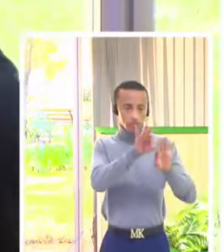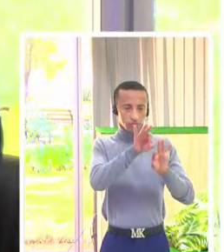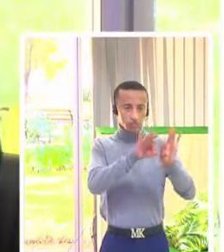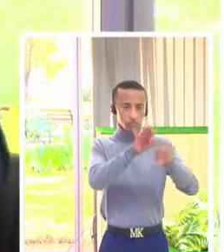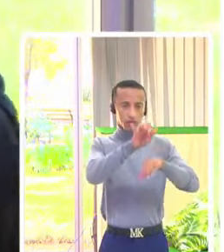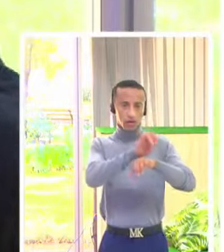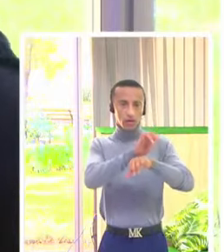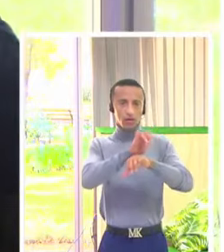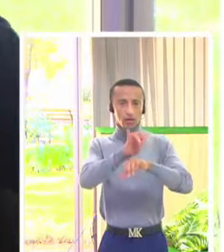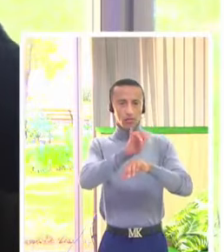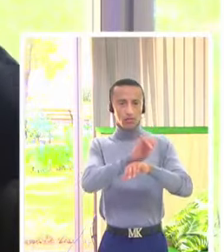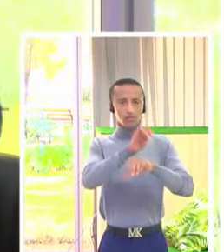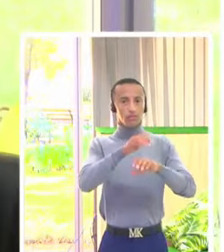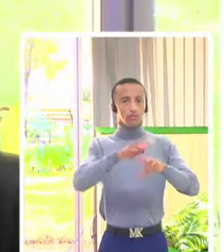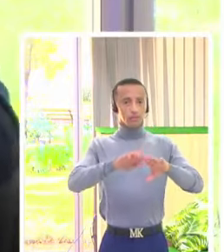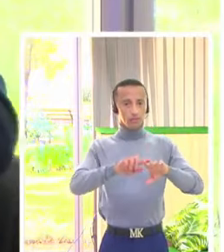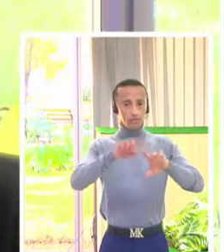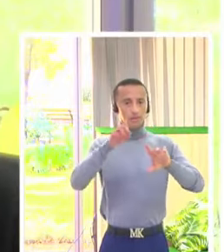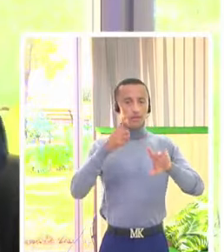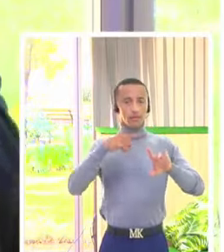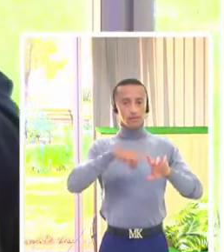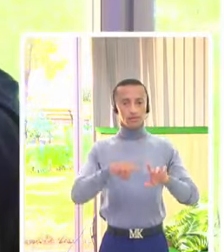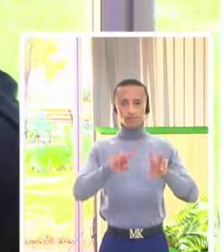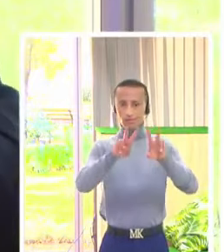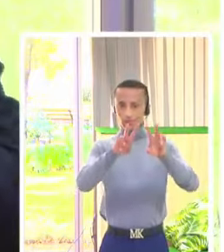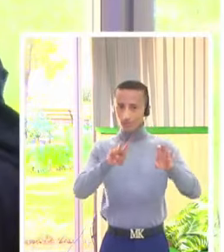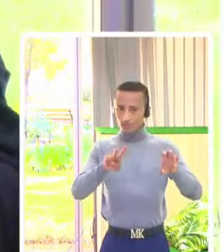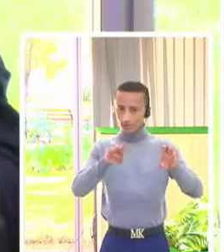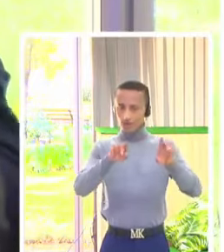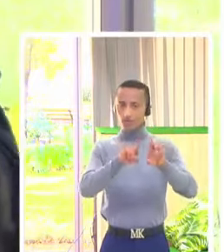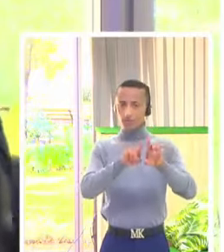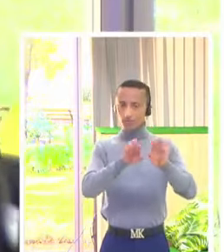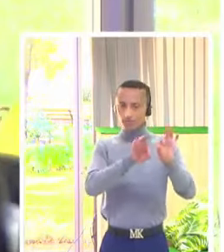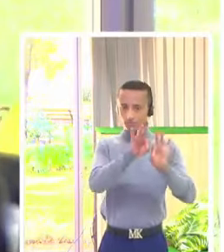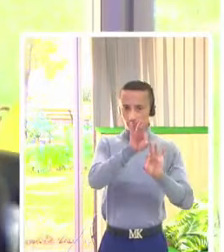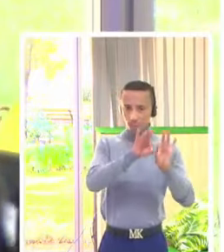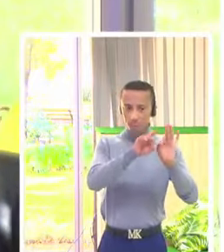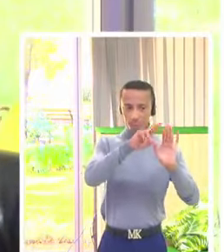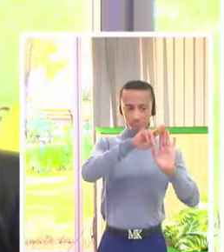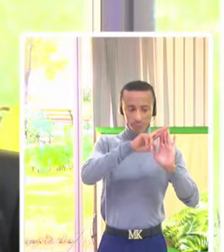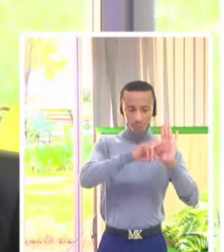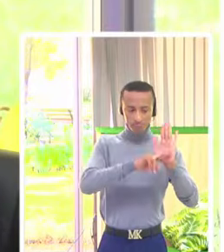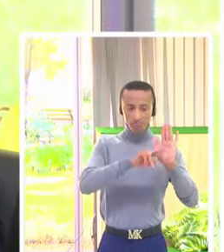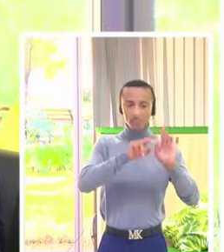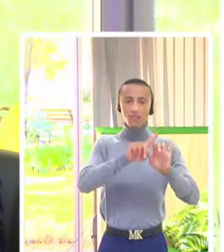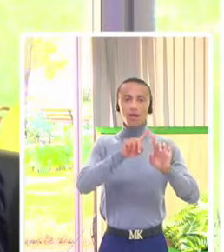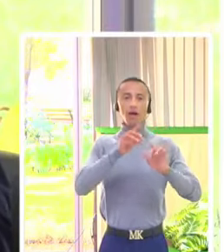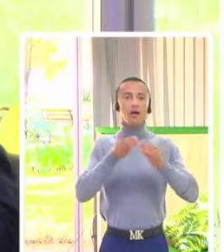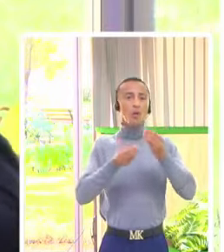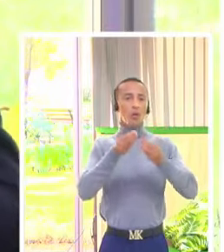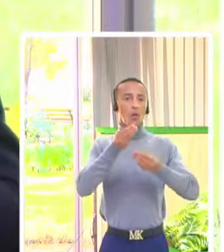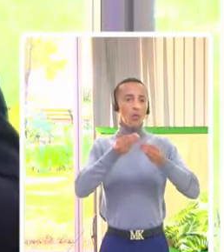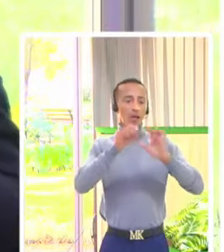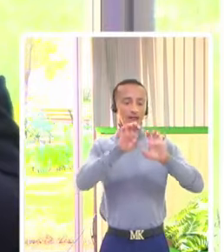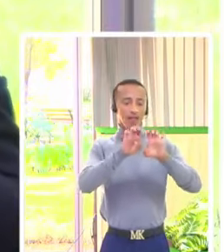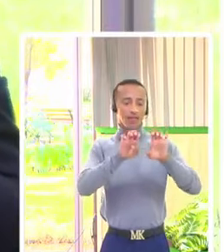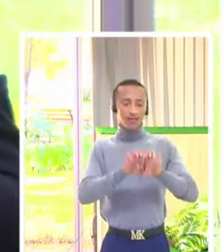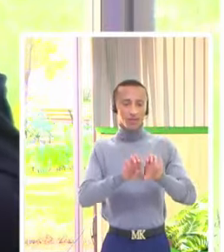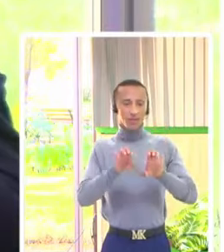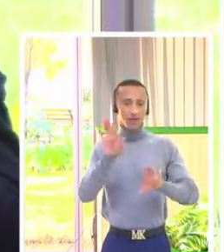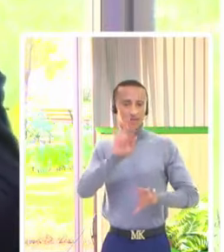Now, that's the technical part. So you go roll it out. But how does federal structure play into this?